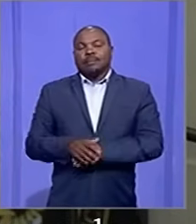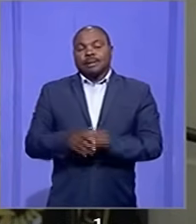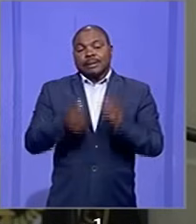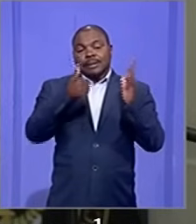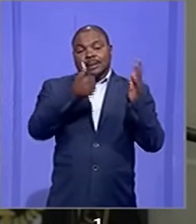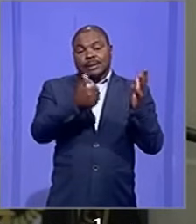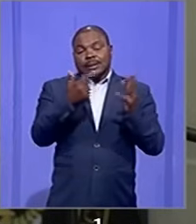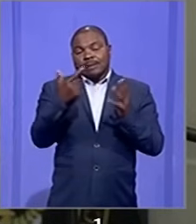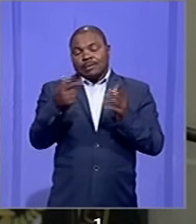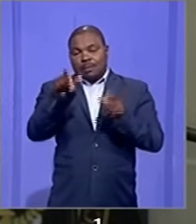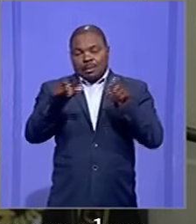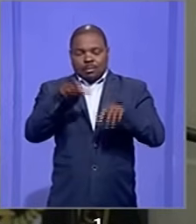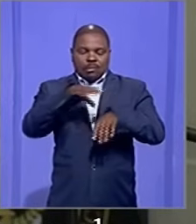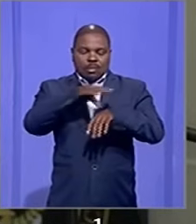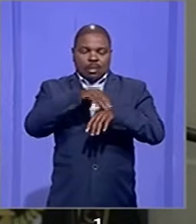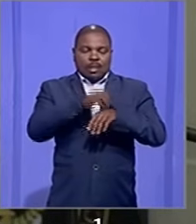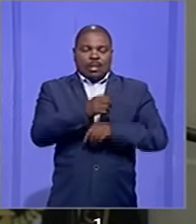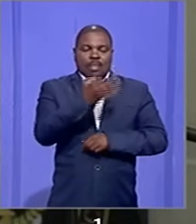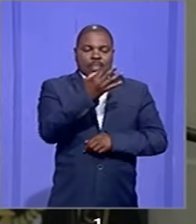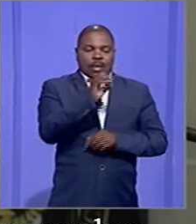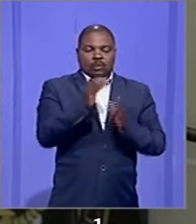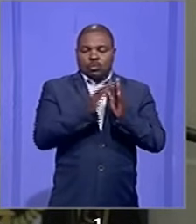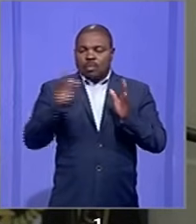67 are 30 to 39.